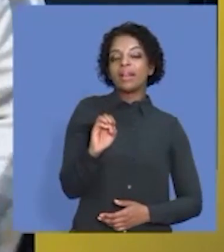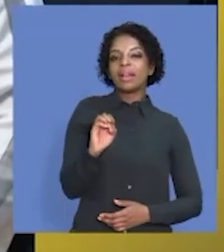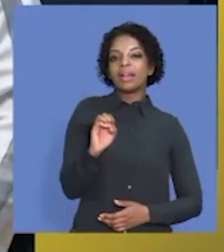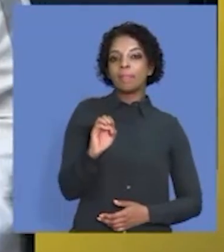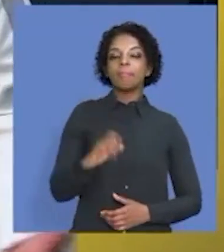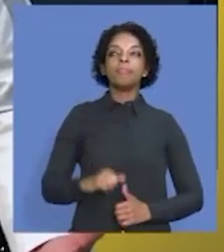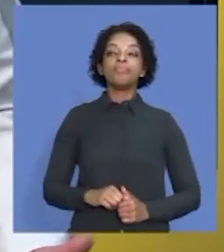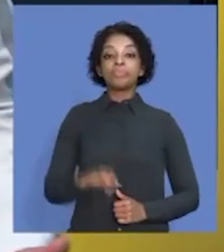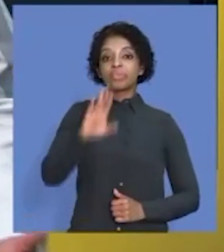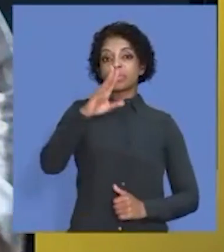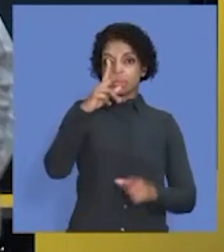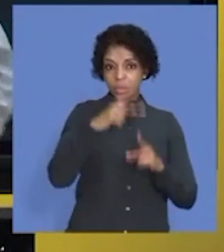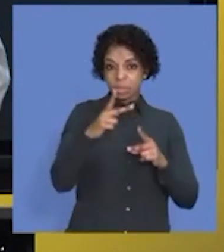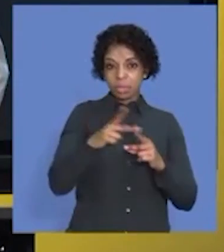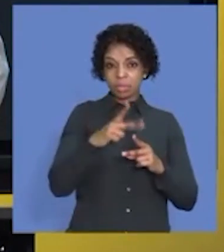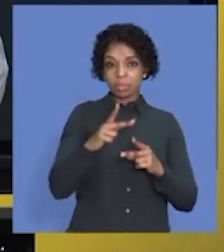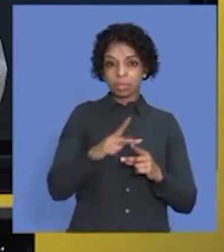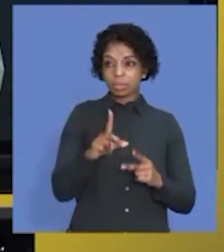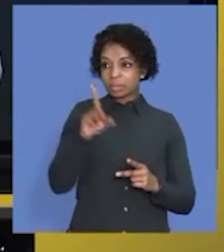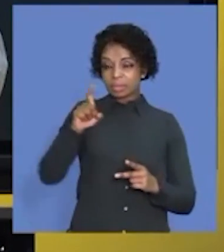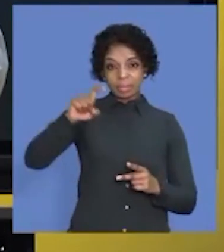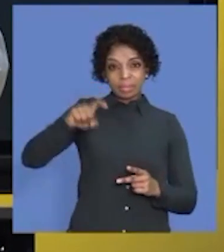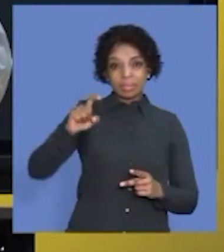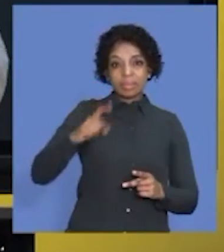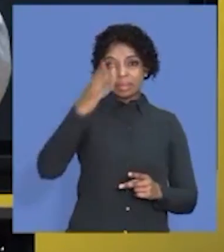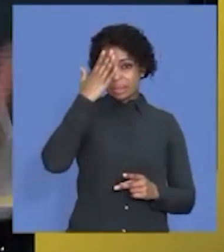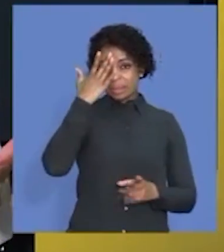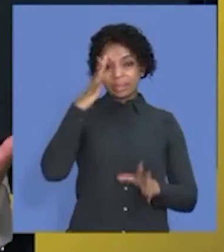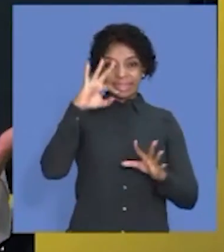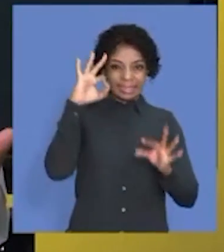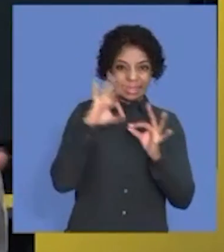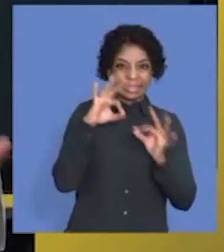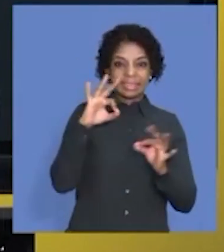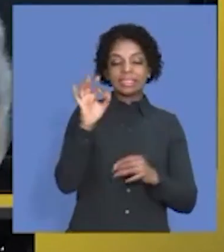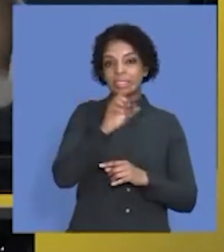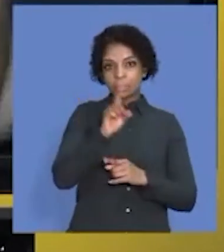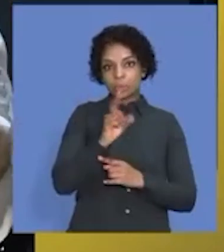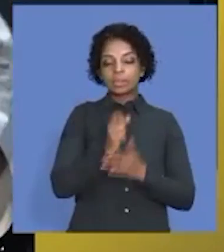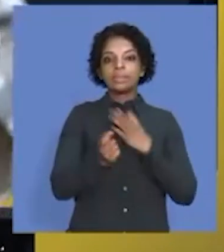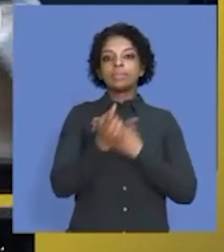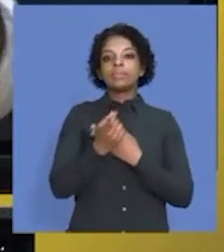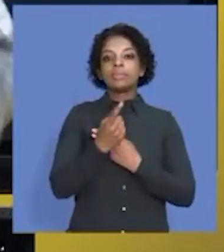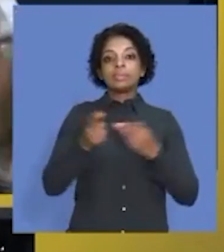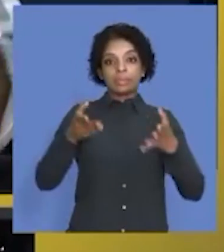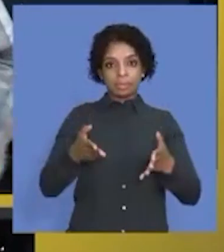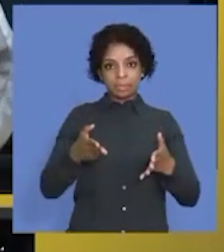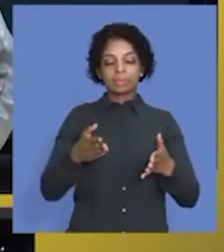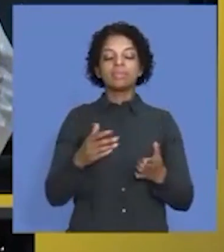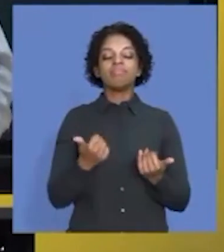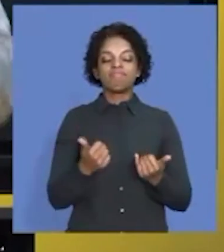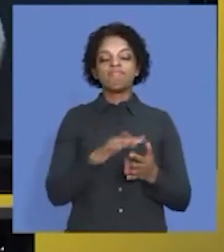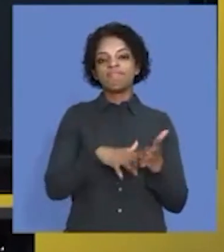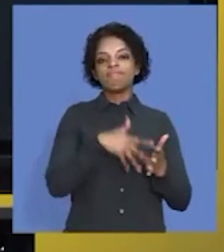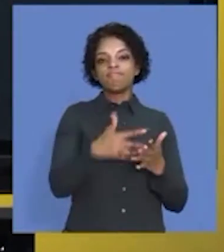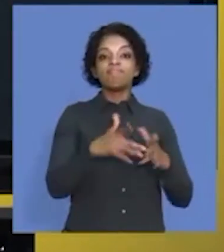this note should be, it should be second nature to you. You should know exactly what appears in